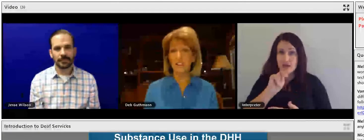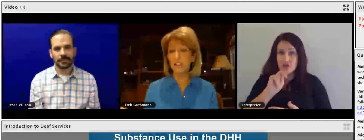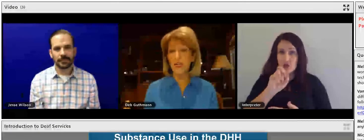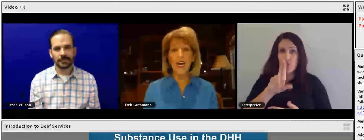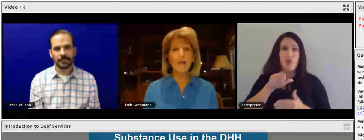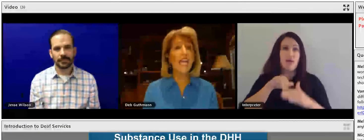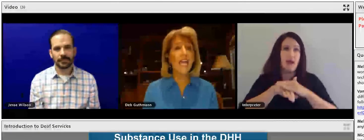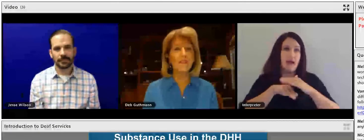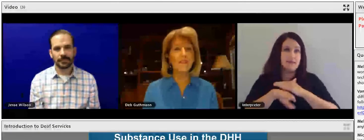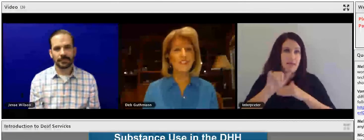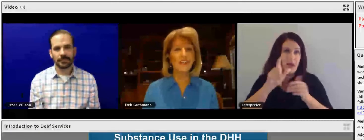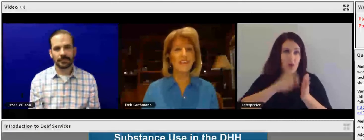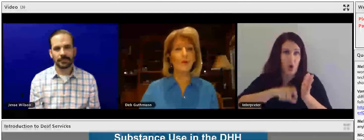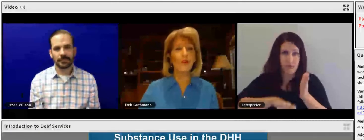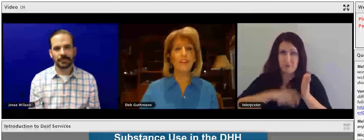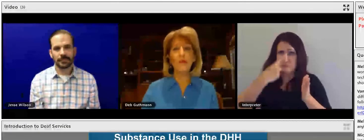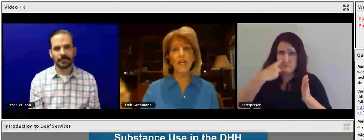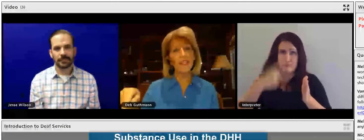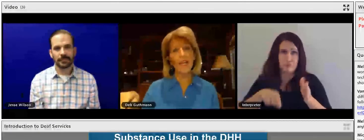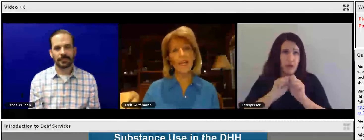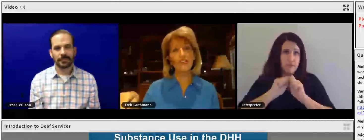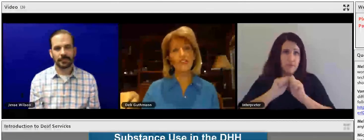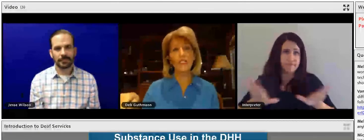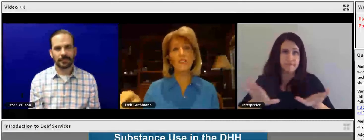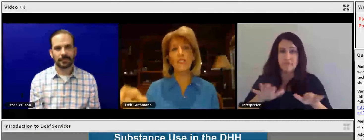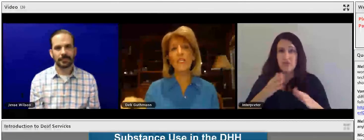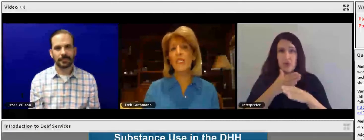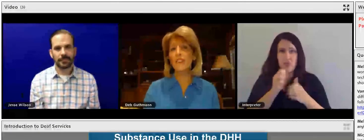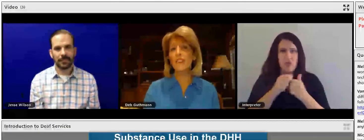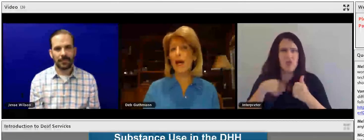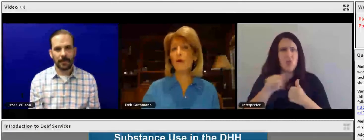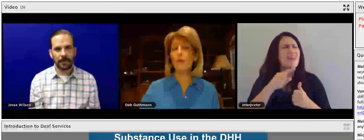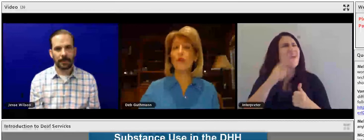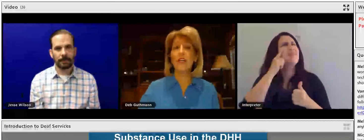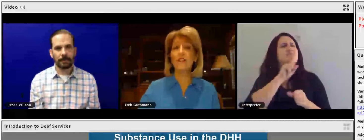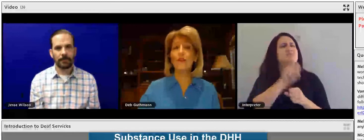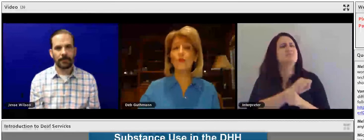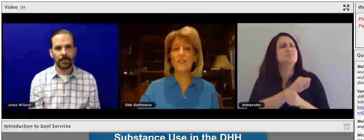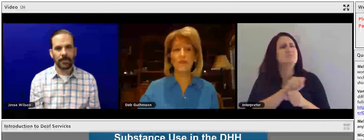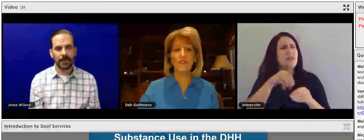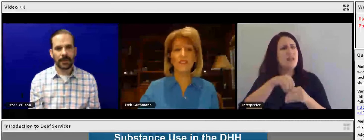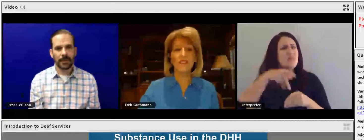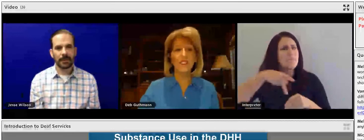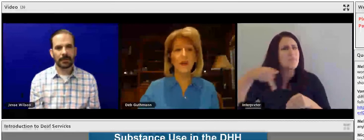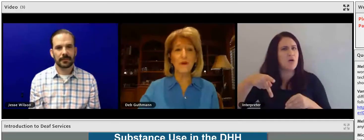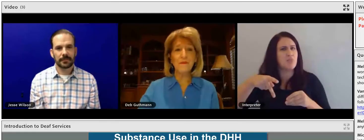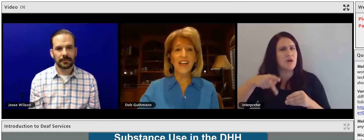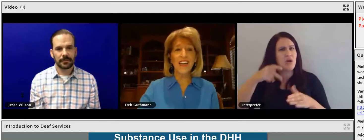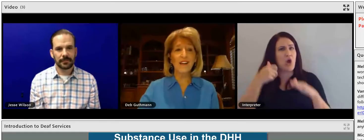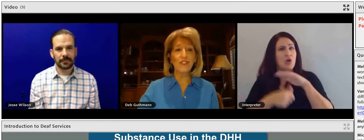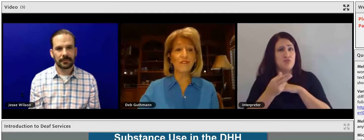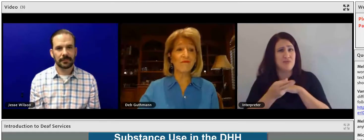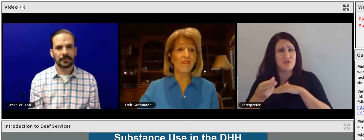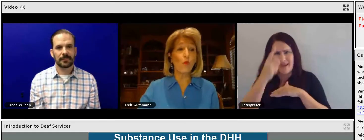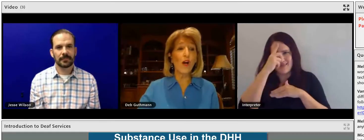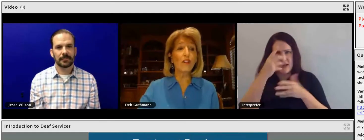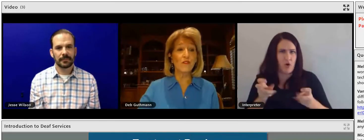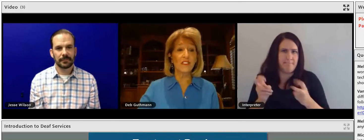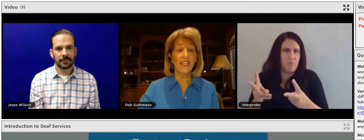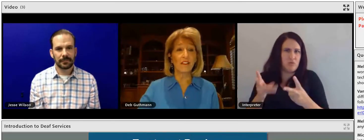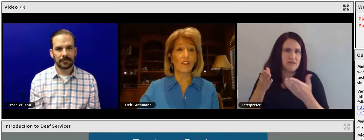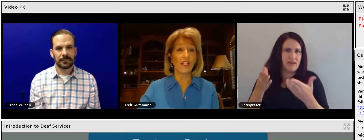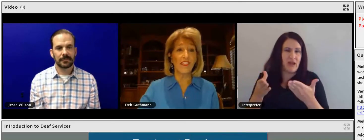getting access to that article, I'd be happy to share that with you. And I think I actually did in the PowerPoint under resources. So